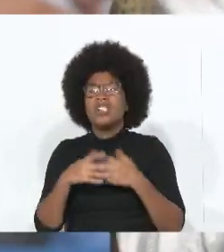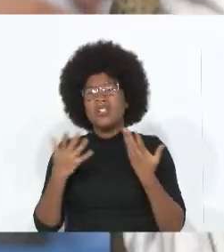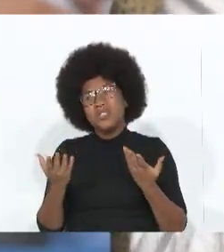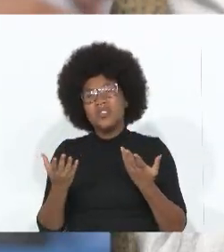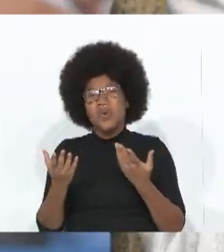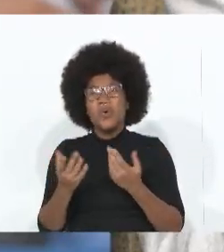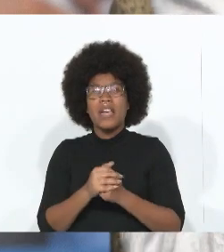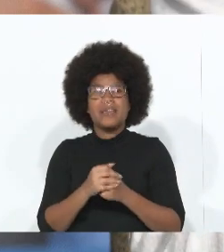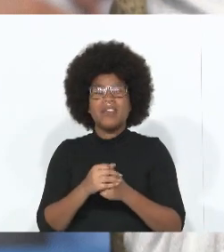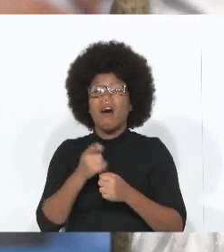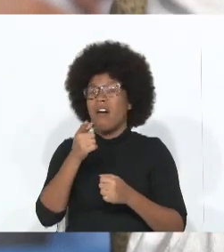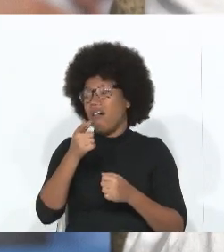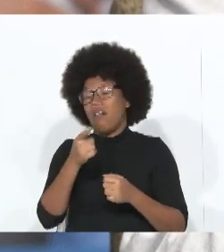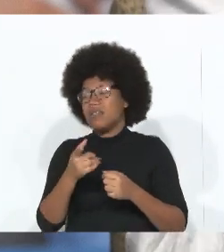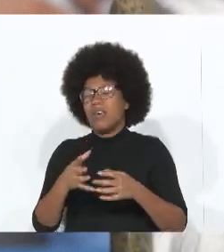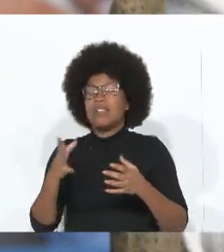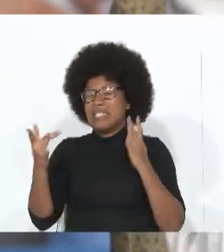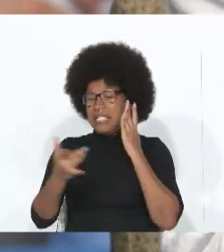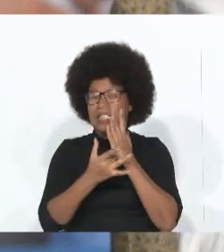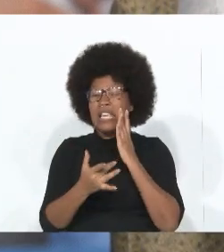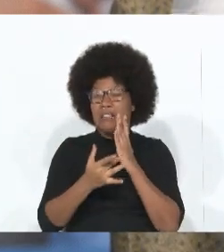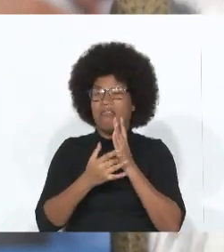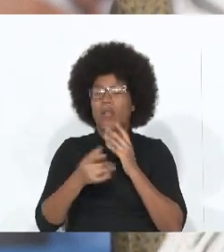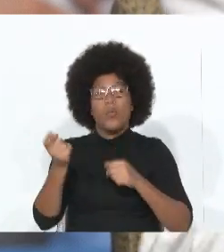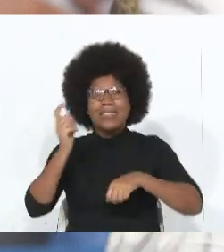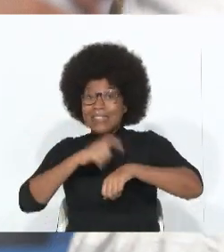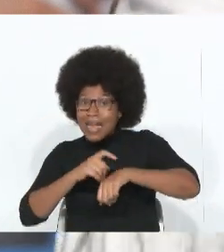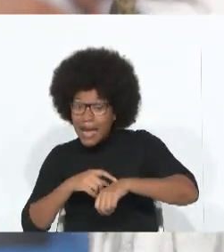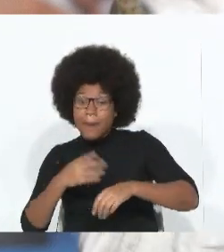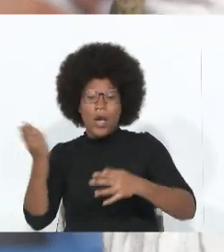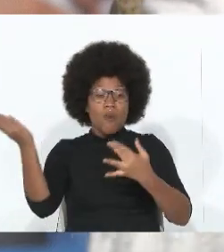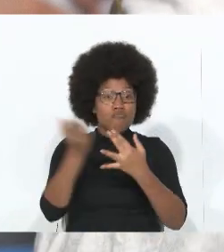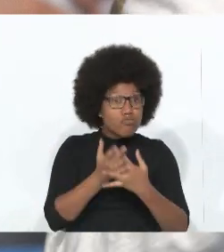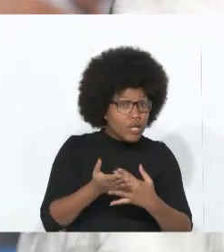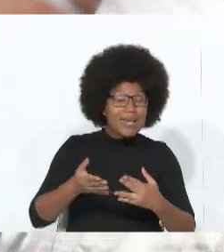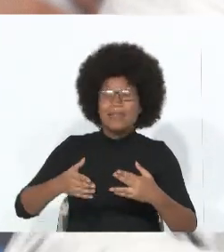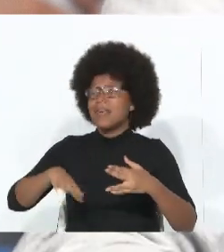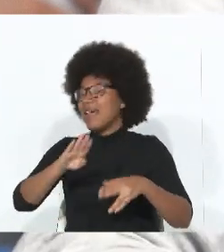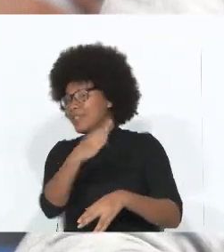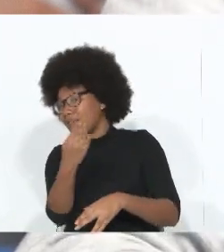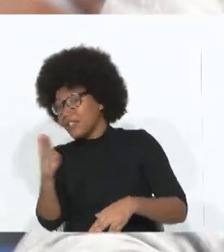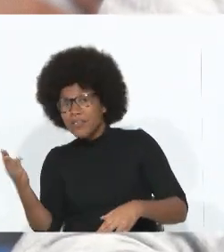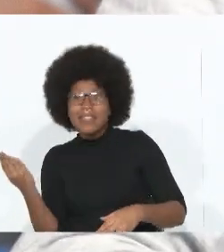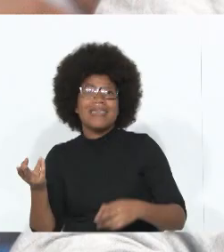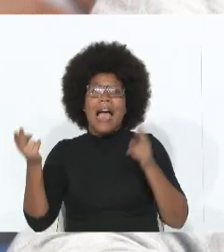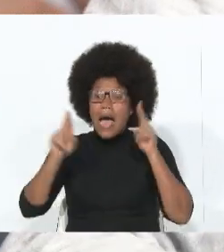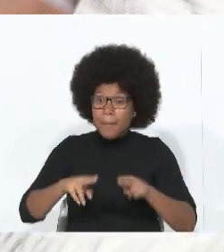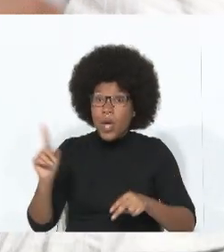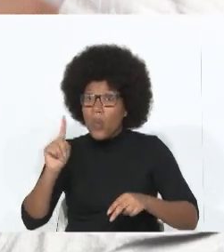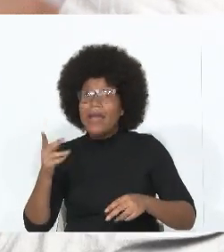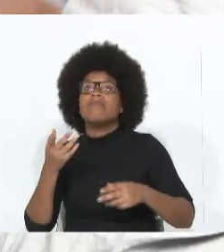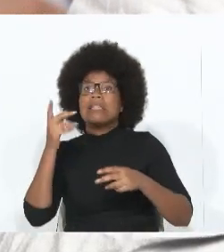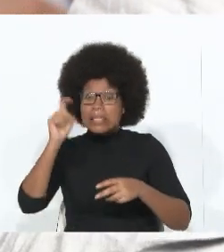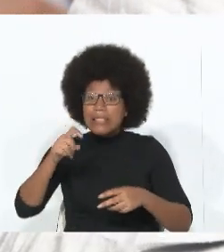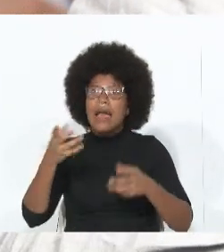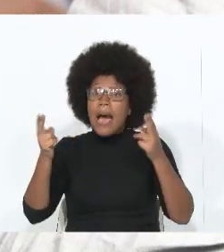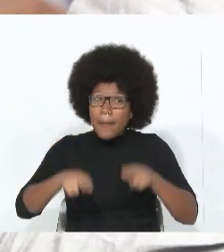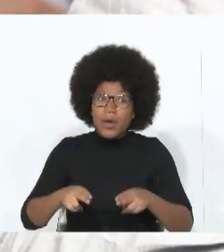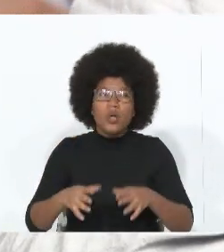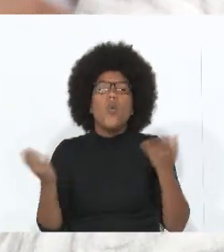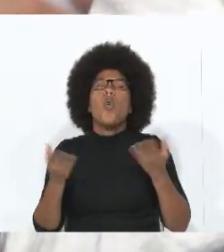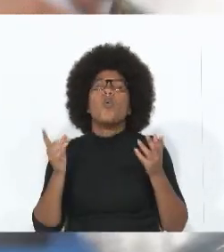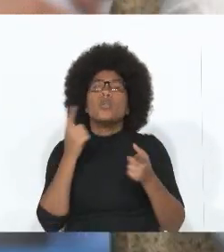a highly disciplined thing, with time and breaks and all these things happening when they're supposed to happen. So what we're talking about